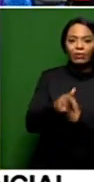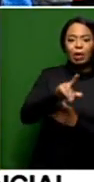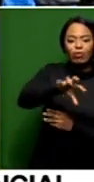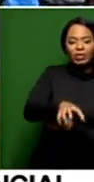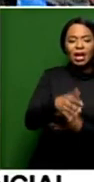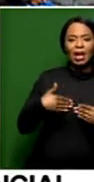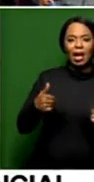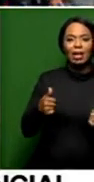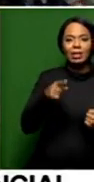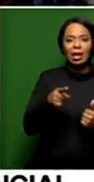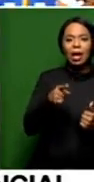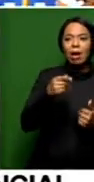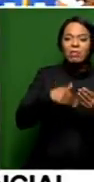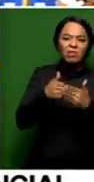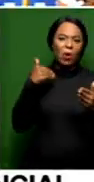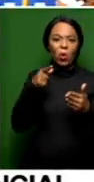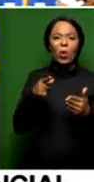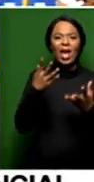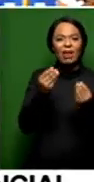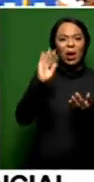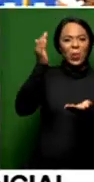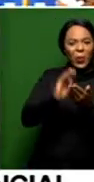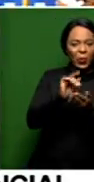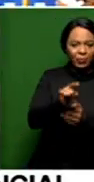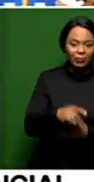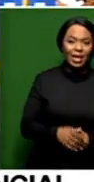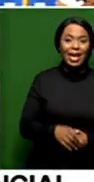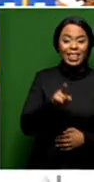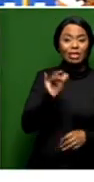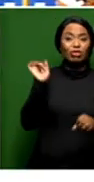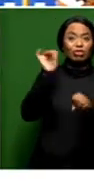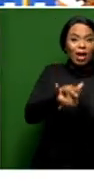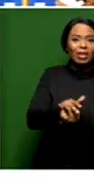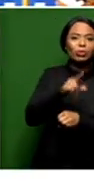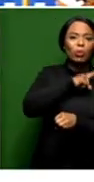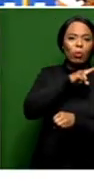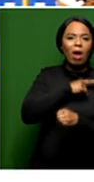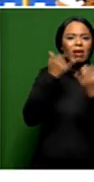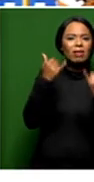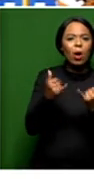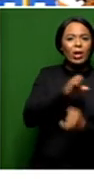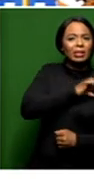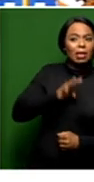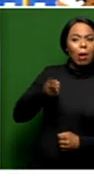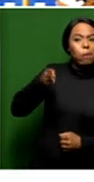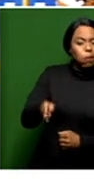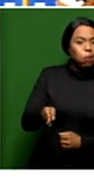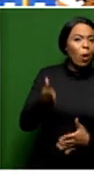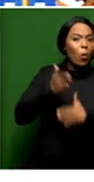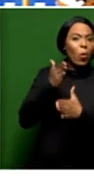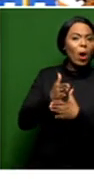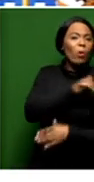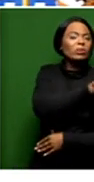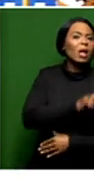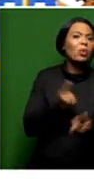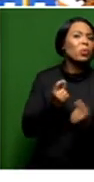Department's budget was slashed. That on its own poses a challenge as to what do we do with the current staff that are there,